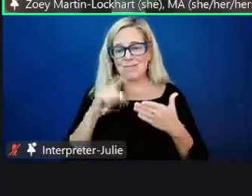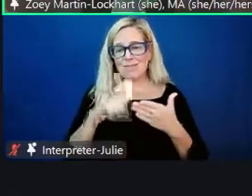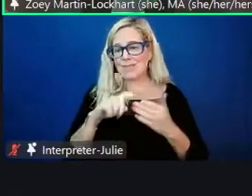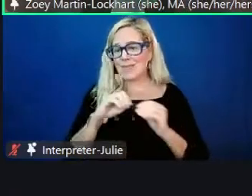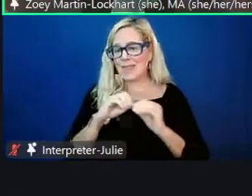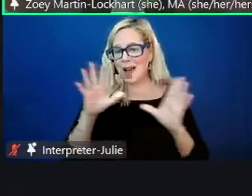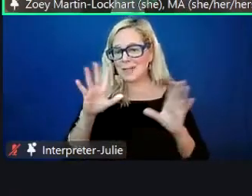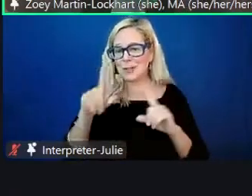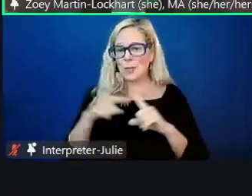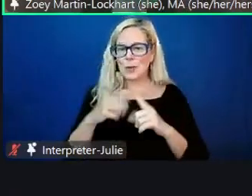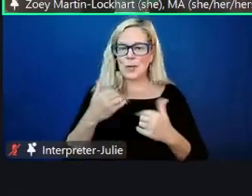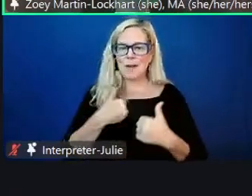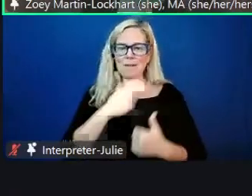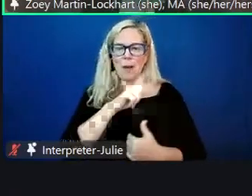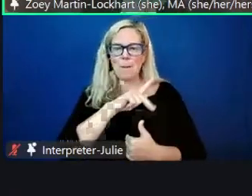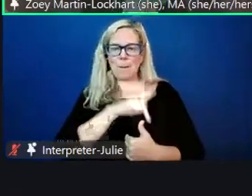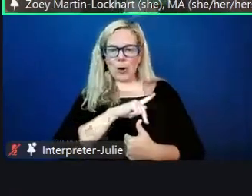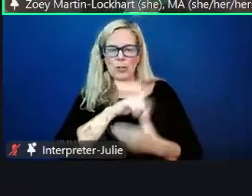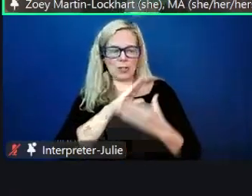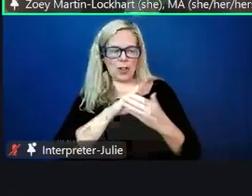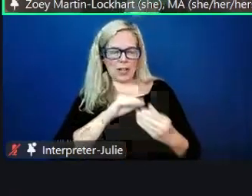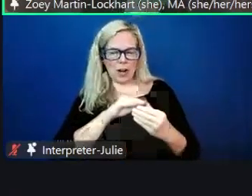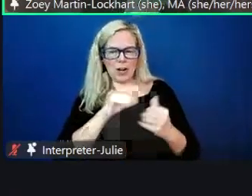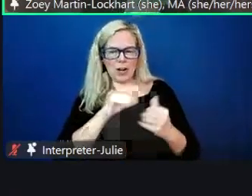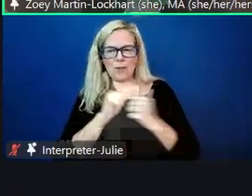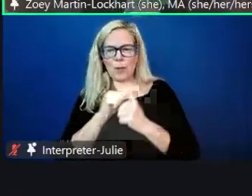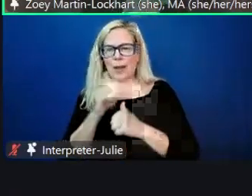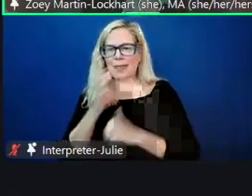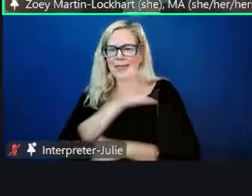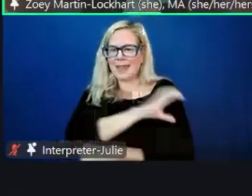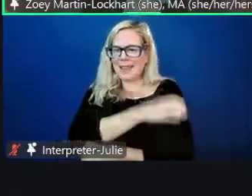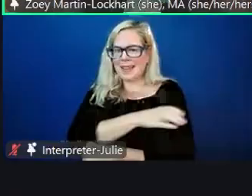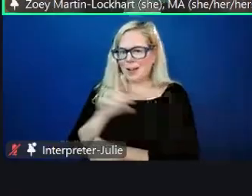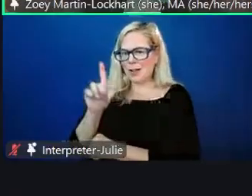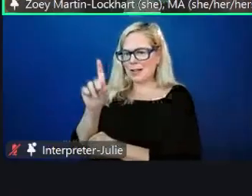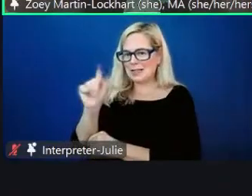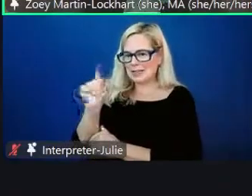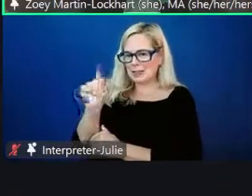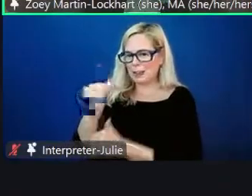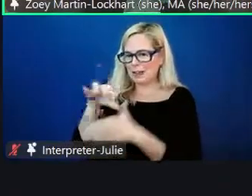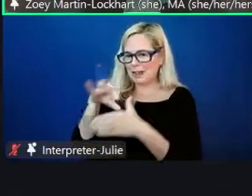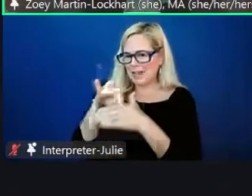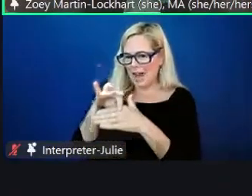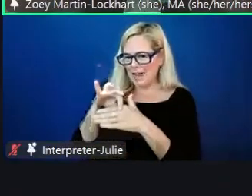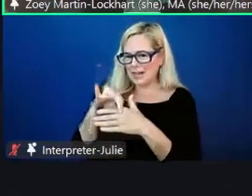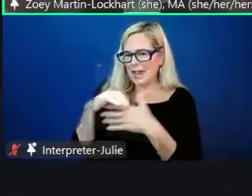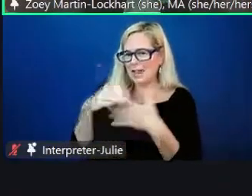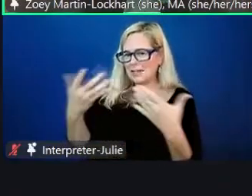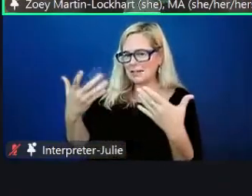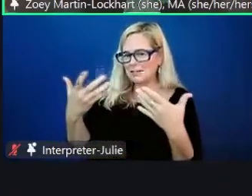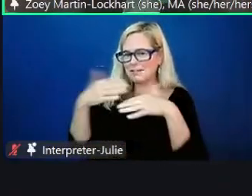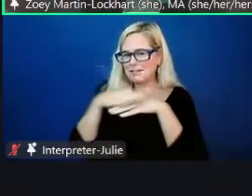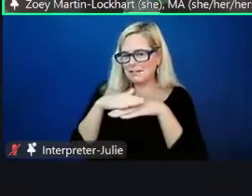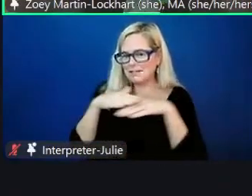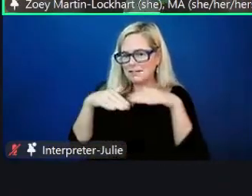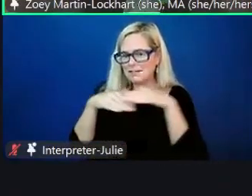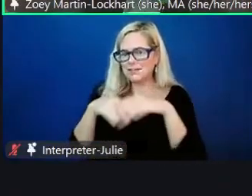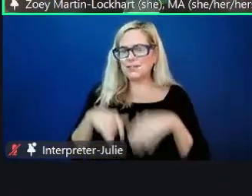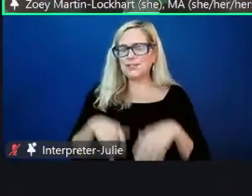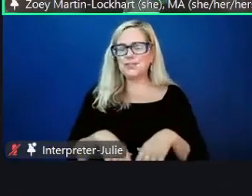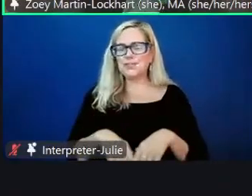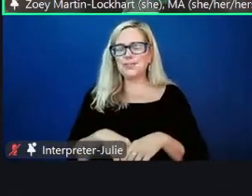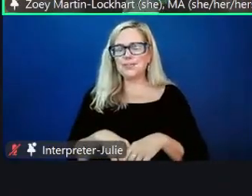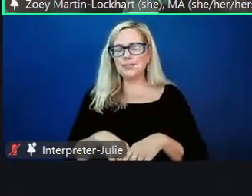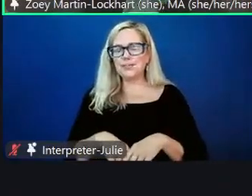combine personal narrative with clinical disability content. For example, at a talk, a physician conversationally